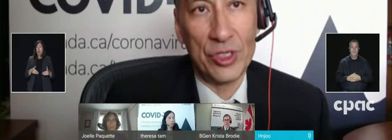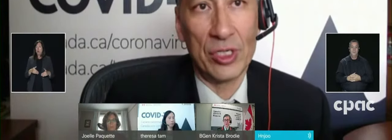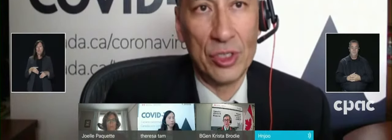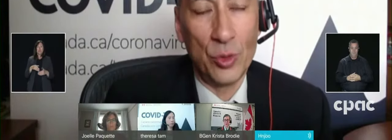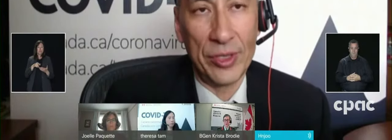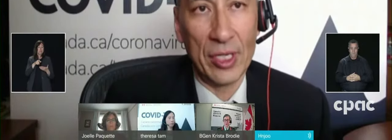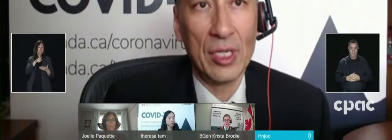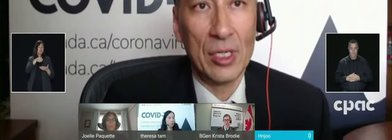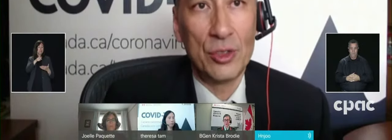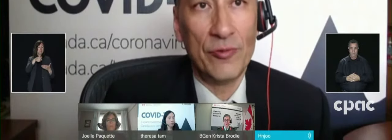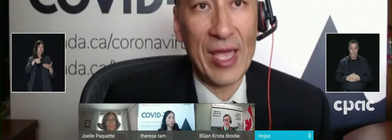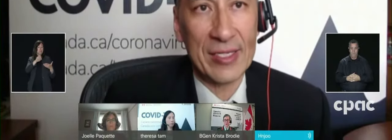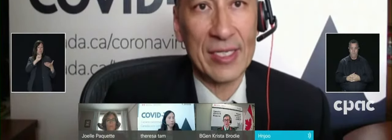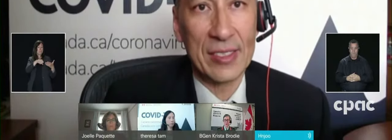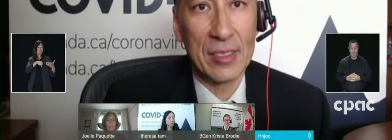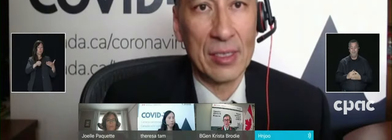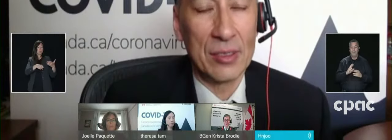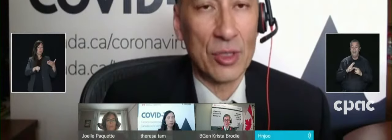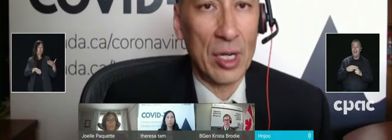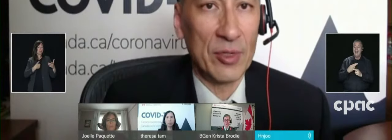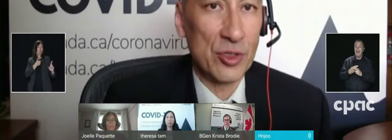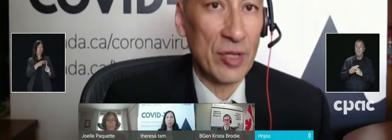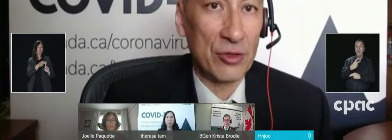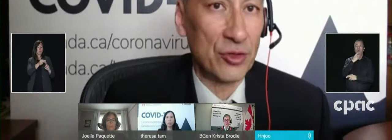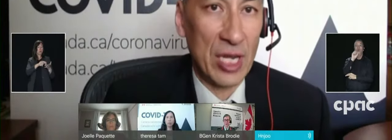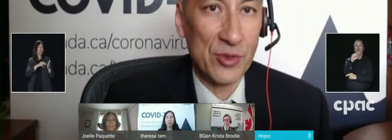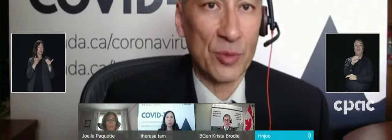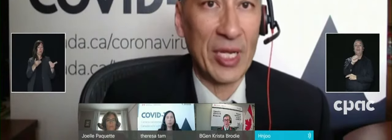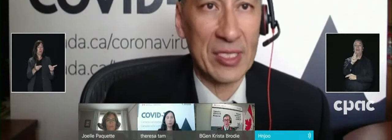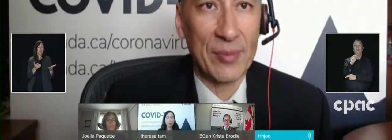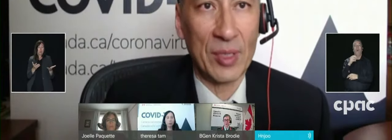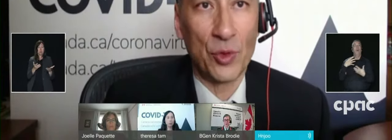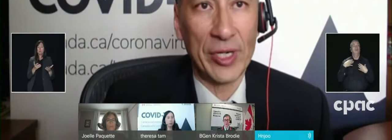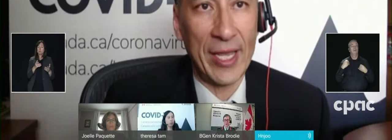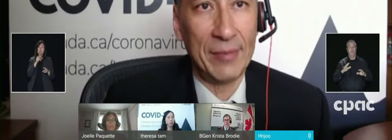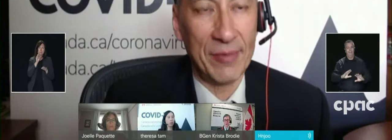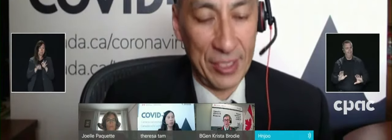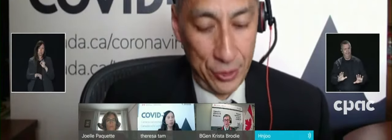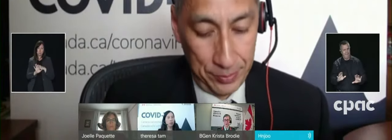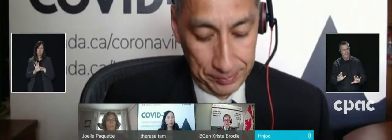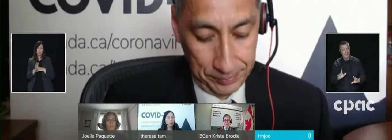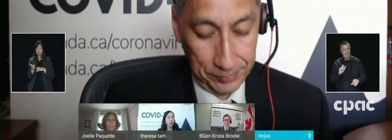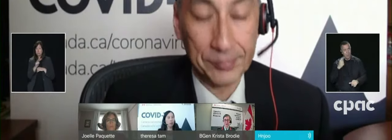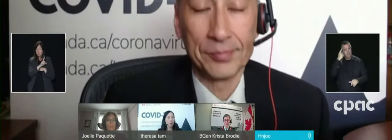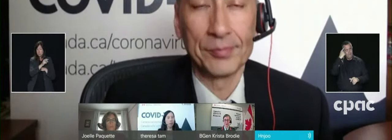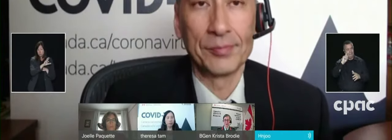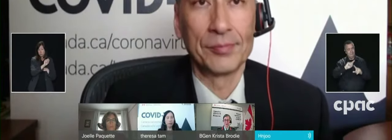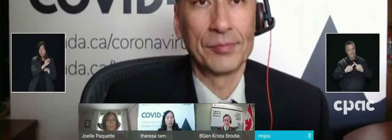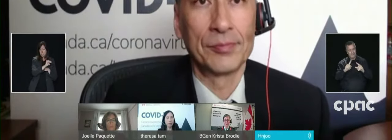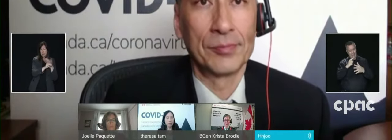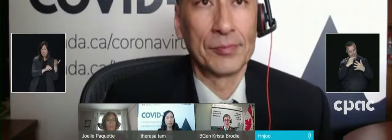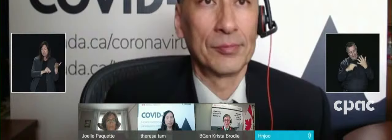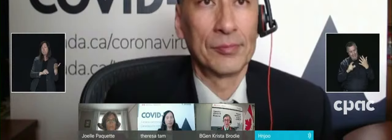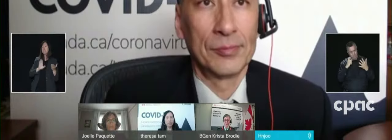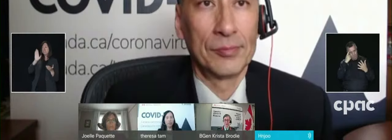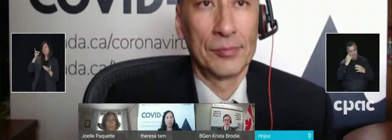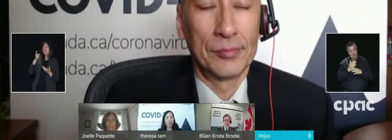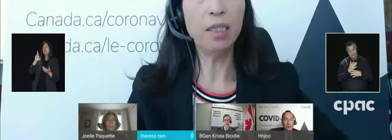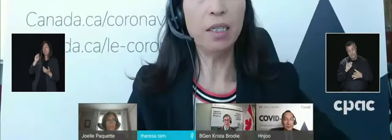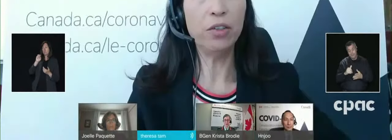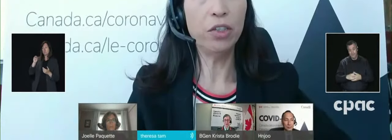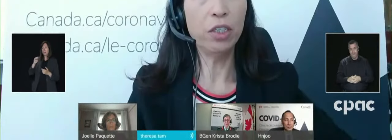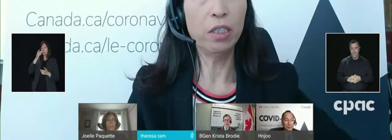yes, no, what you can do with 2 vaccines. So I'm not sure if Dr. Tam may has something more to add. Thank you. Yes, and the Life